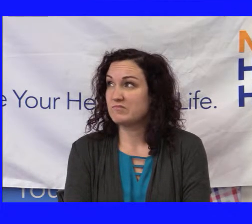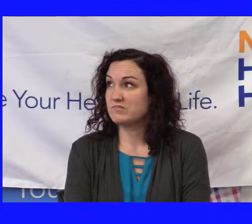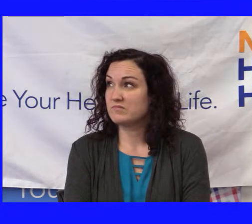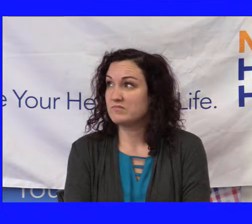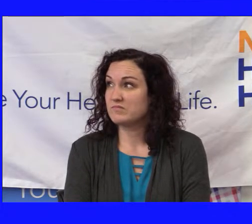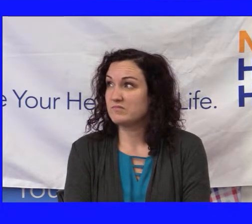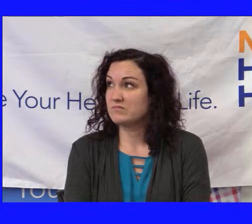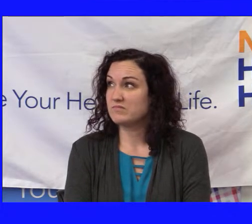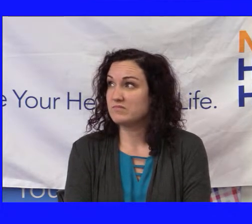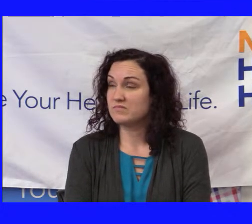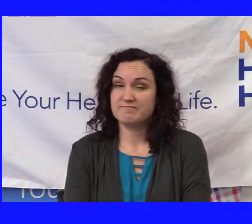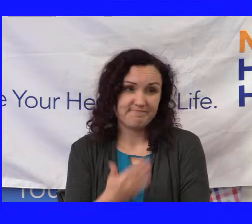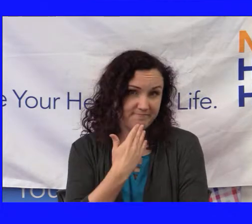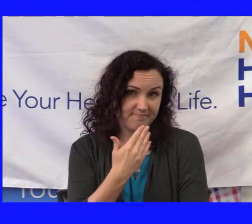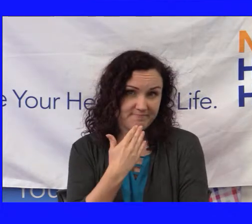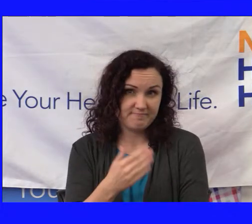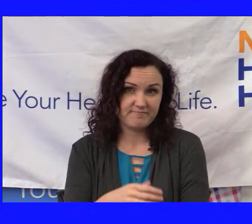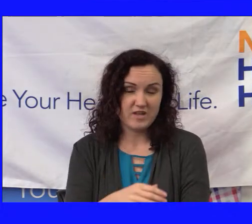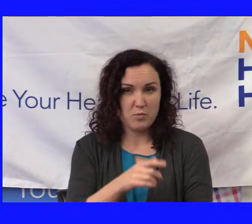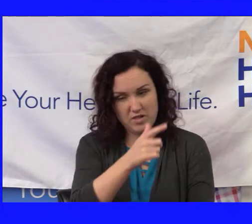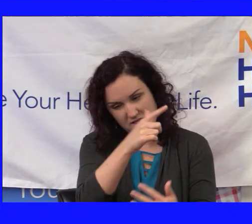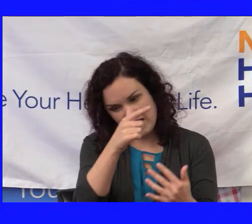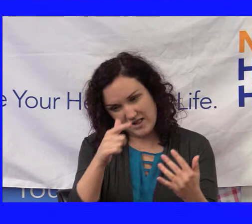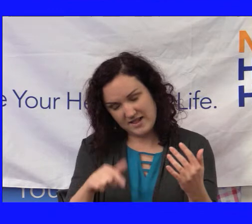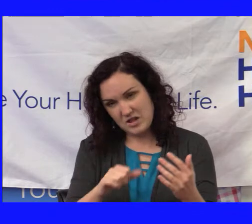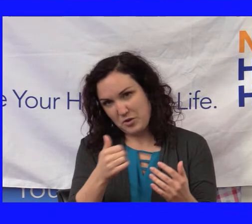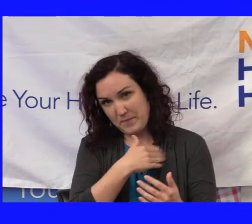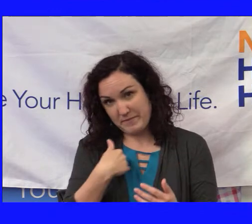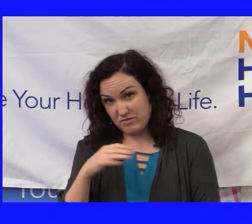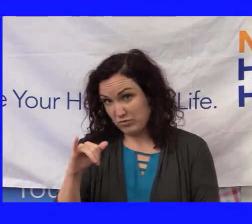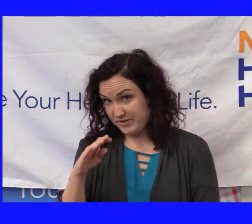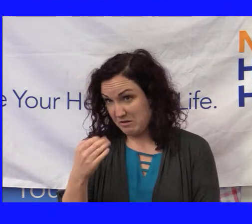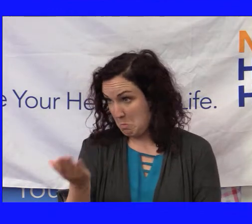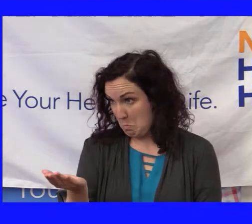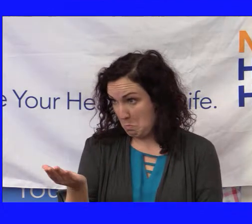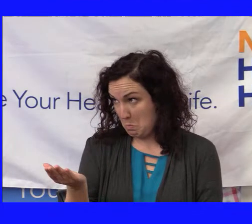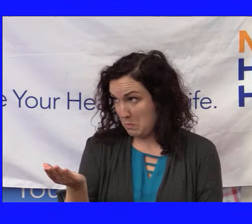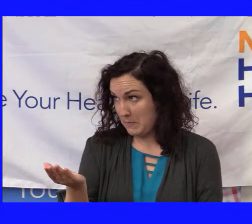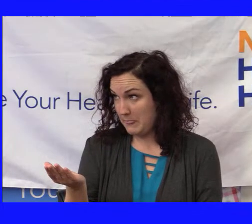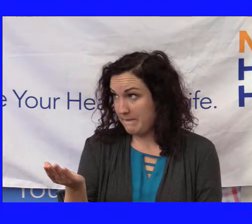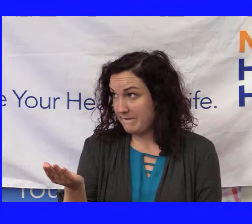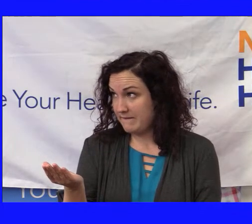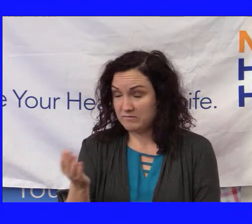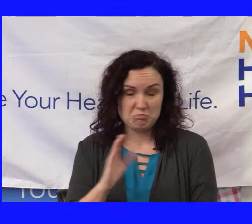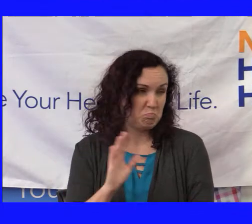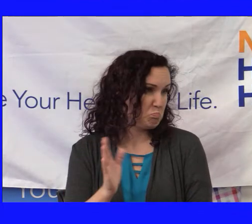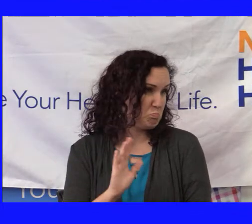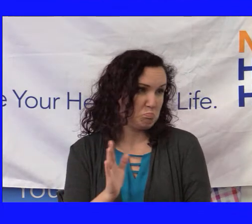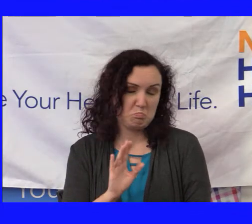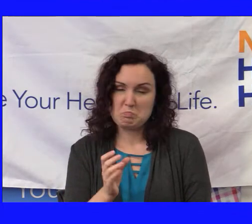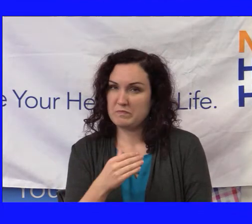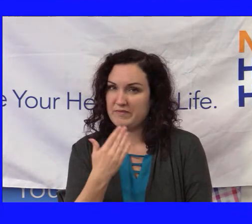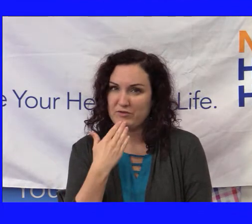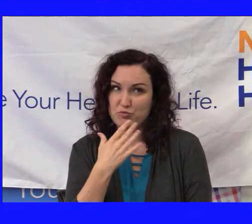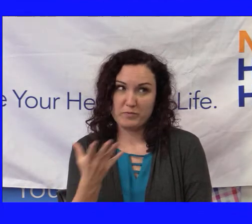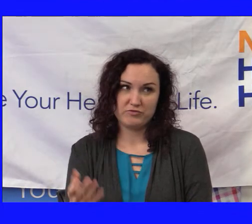Thank you. Let me go through all the members. Jose, any questions? No questions. Thank you so much,